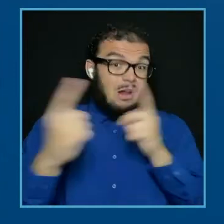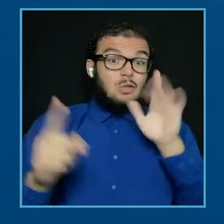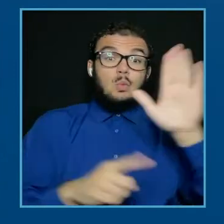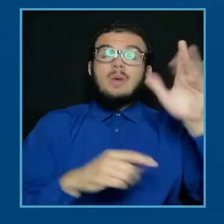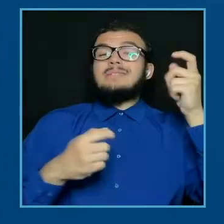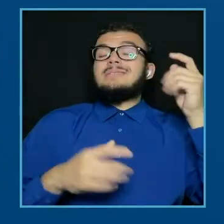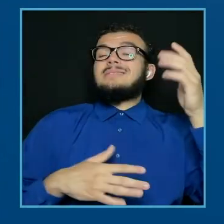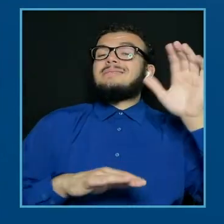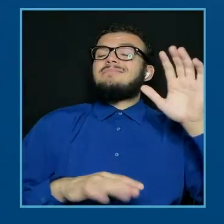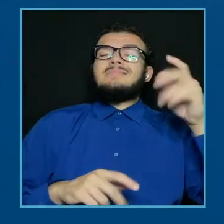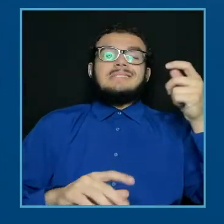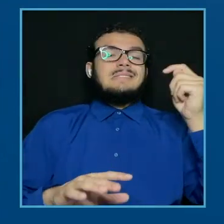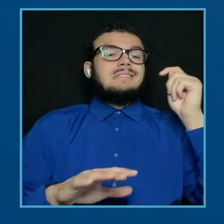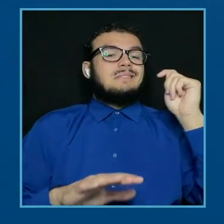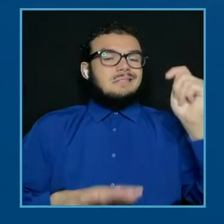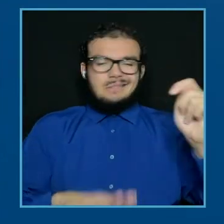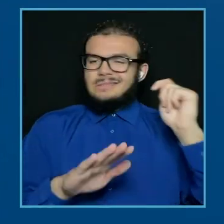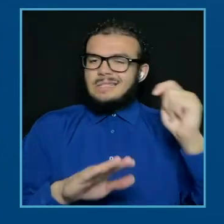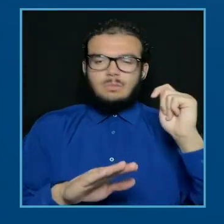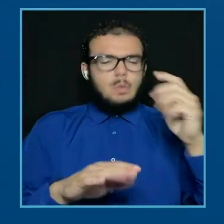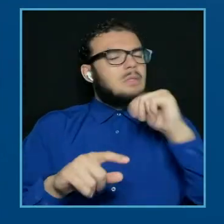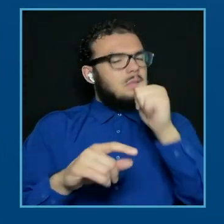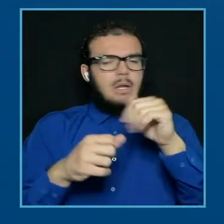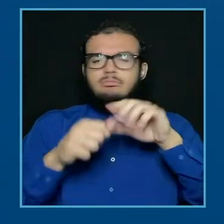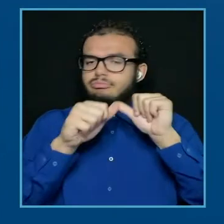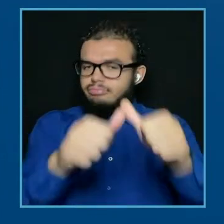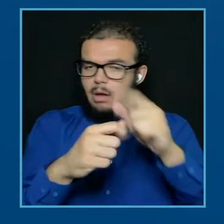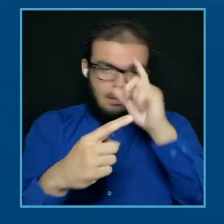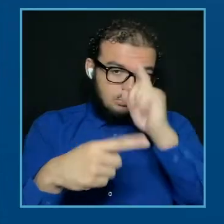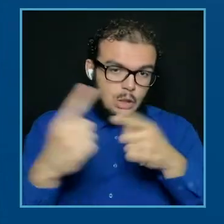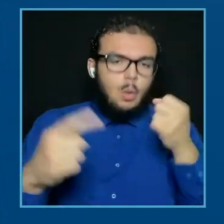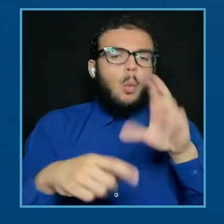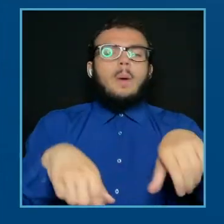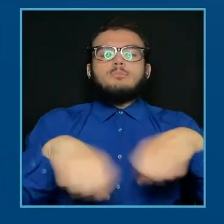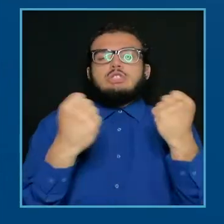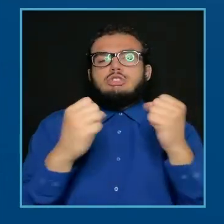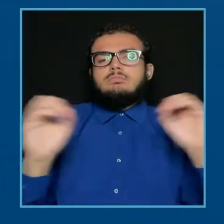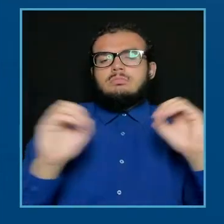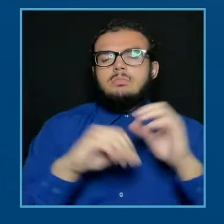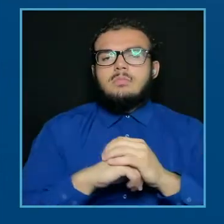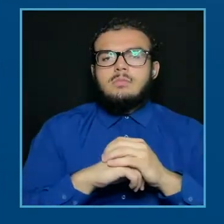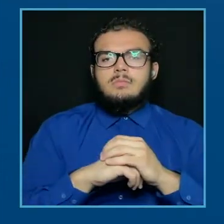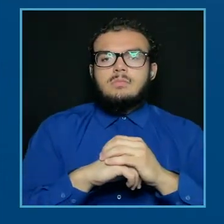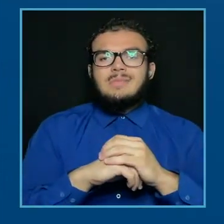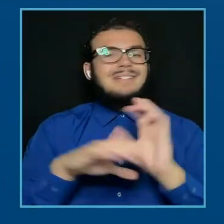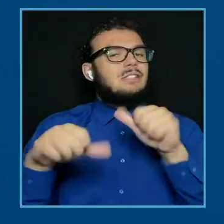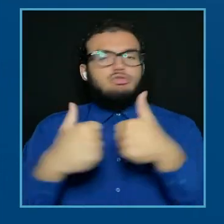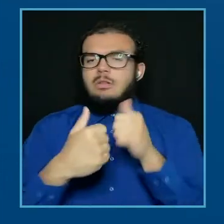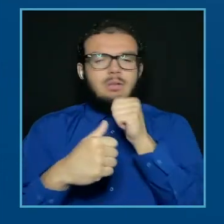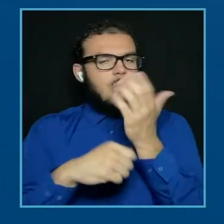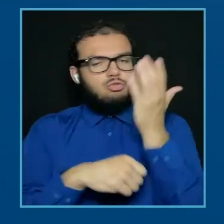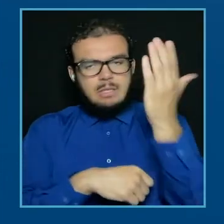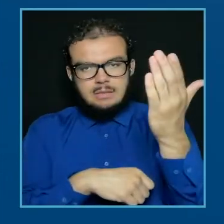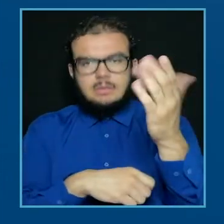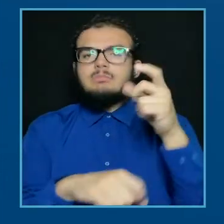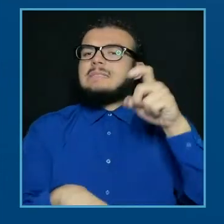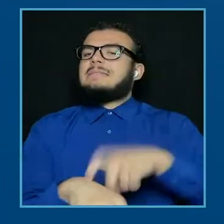there is no continuing objection here. There's no continuing breach of any kind. Here, the challenge was not raised, and it is